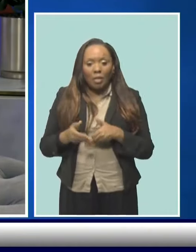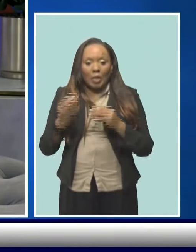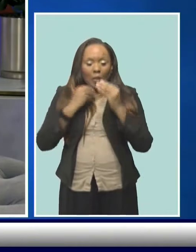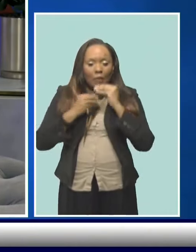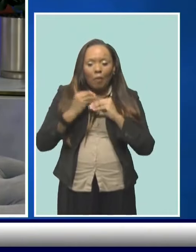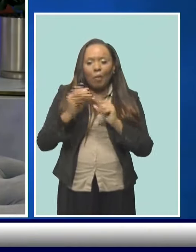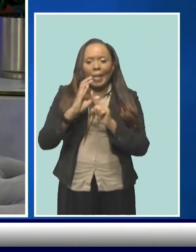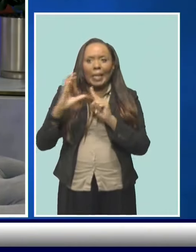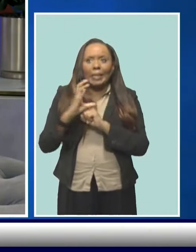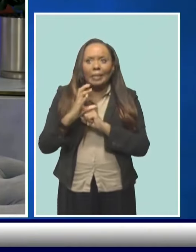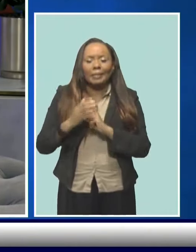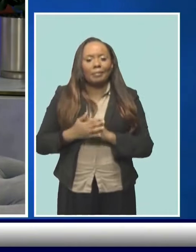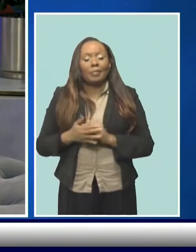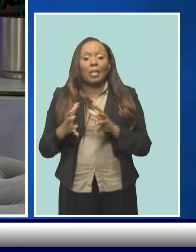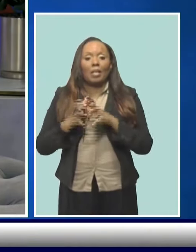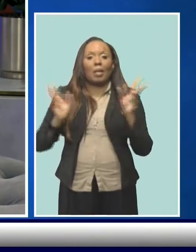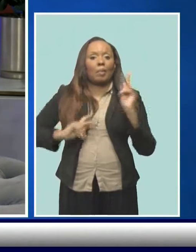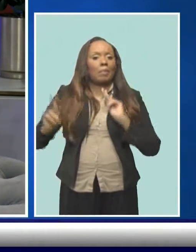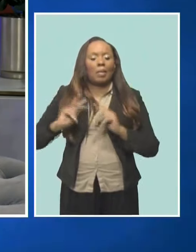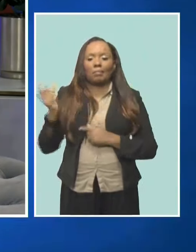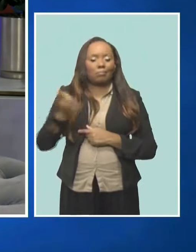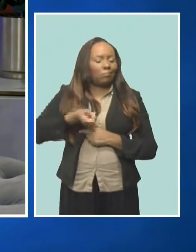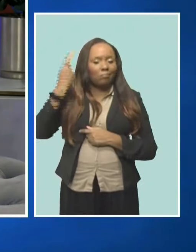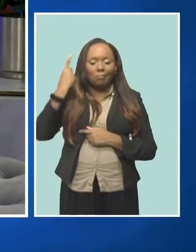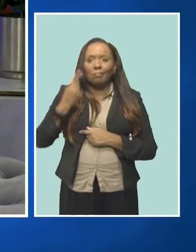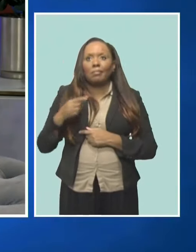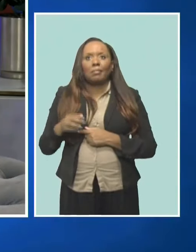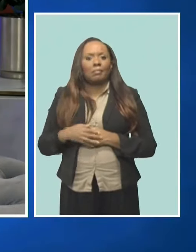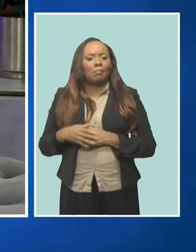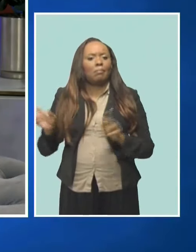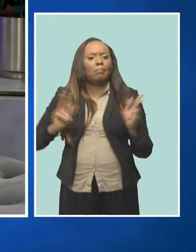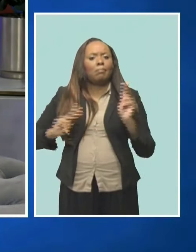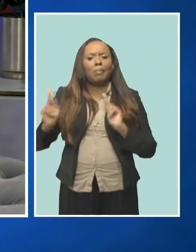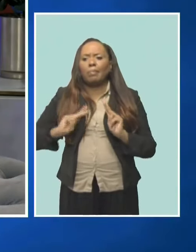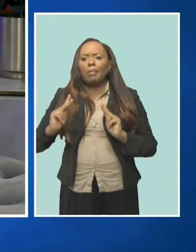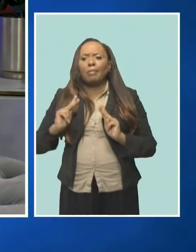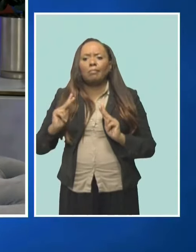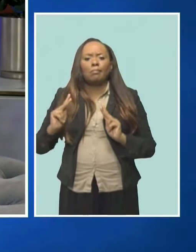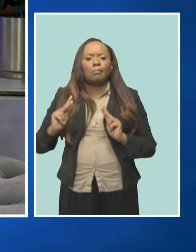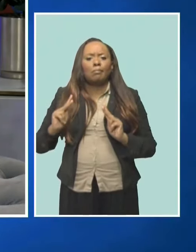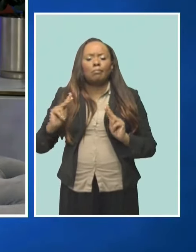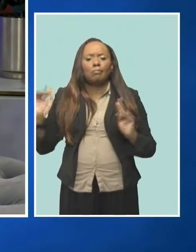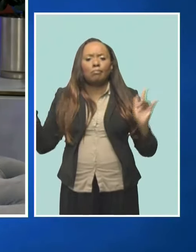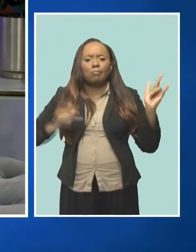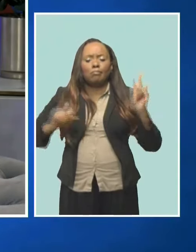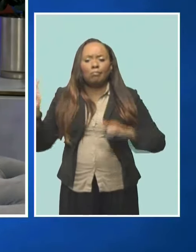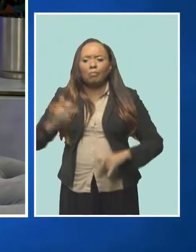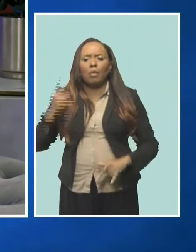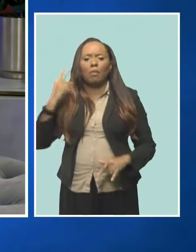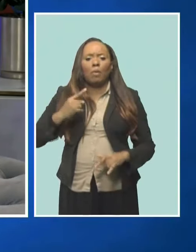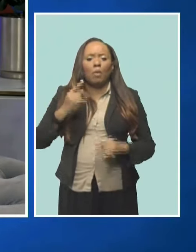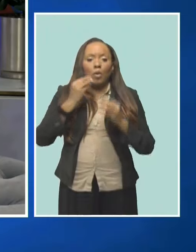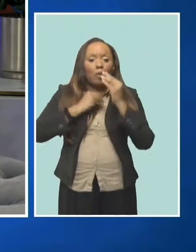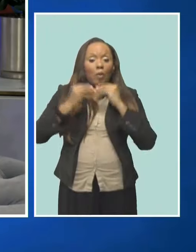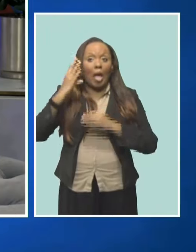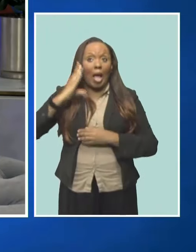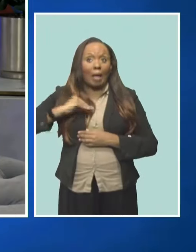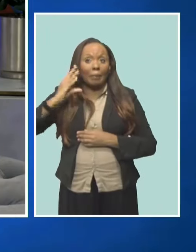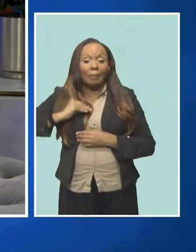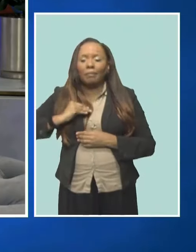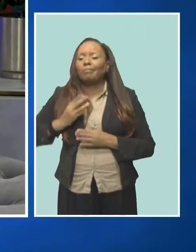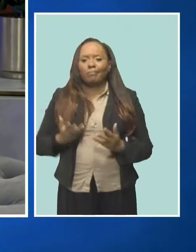a lot of persons actually don't understand that people travel for food experiences. So the BHD is geared